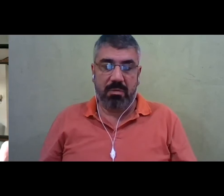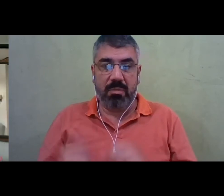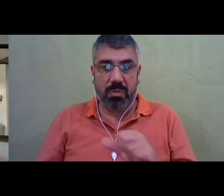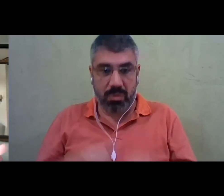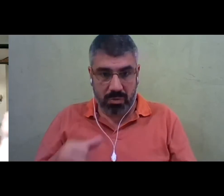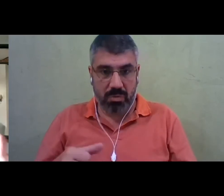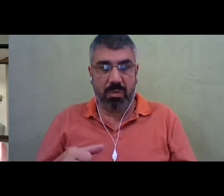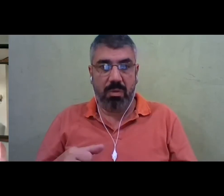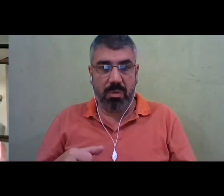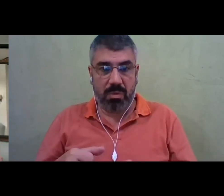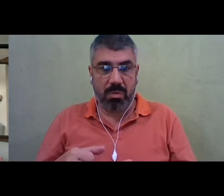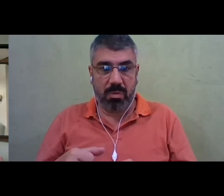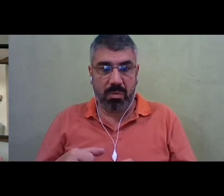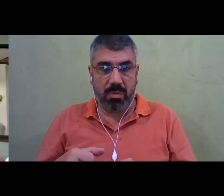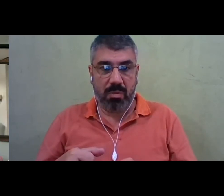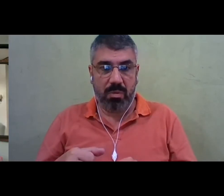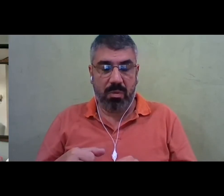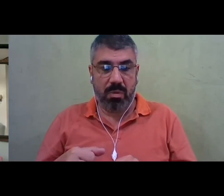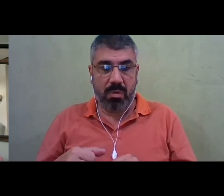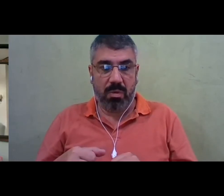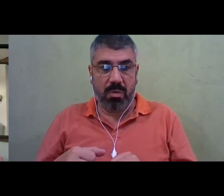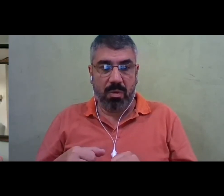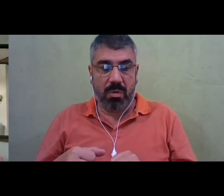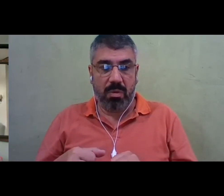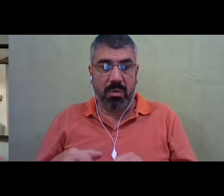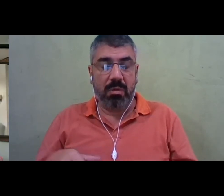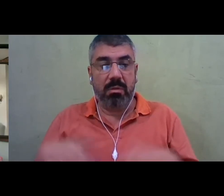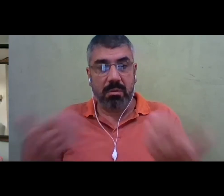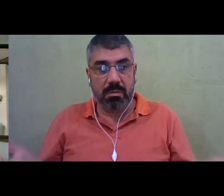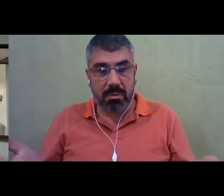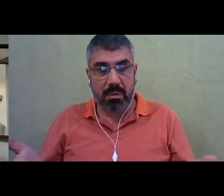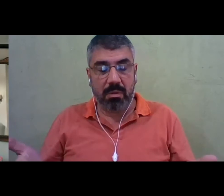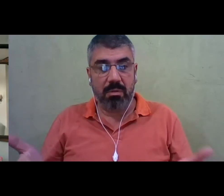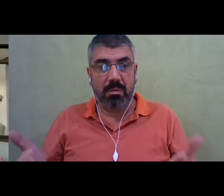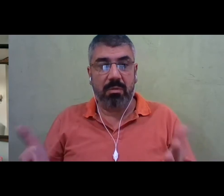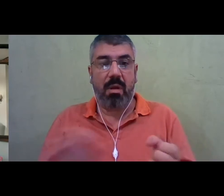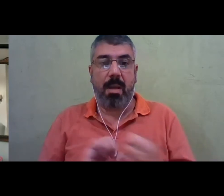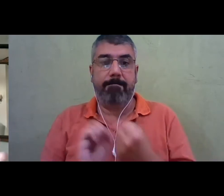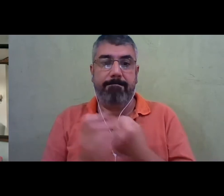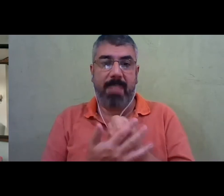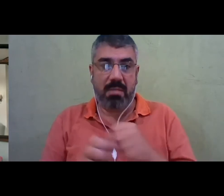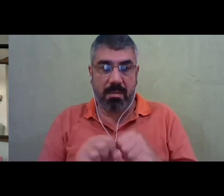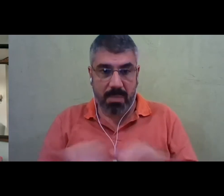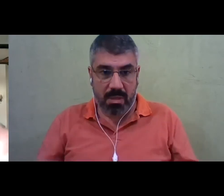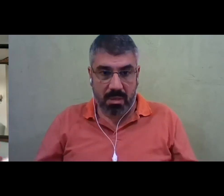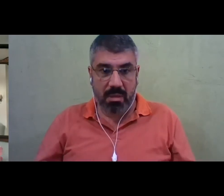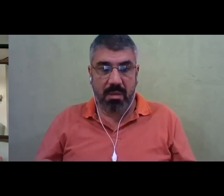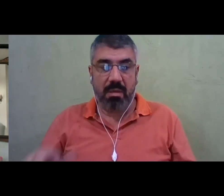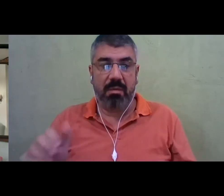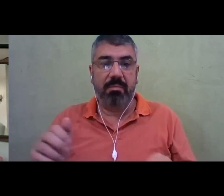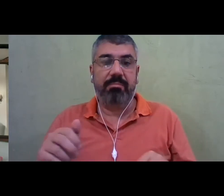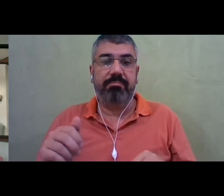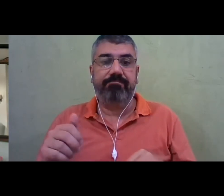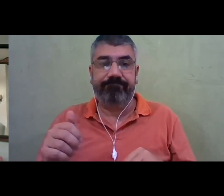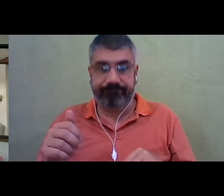the whole world system is just unstable. And then when you had this pandemic, where suddenly everyone's divided up